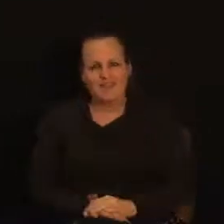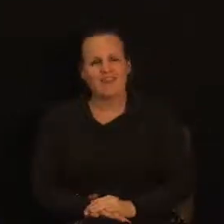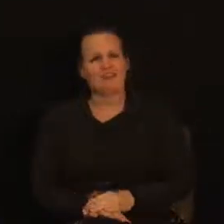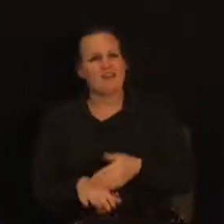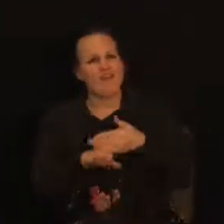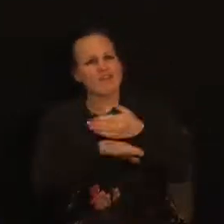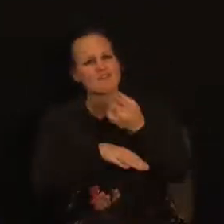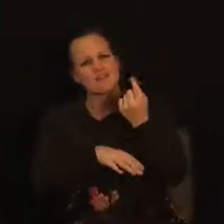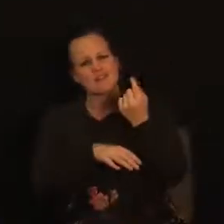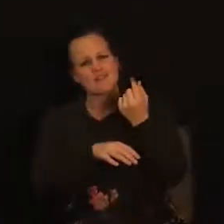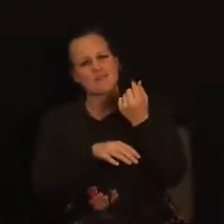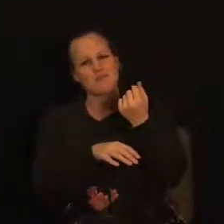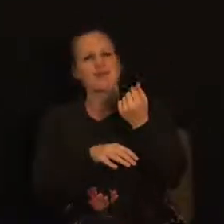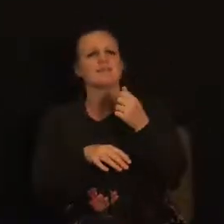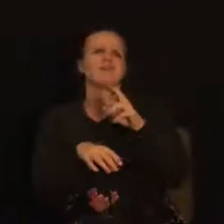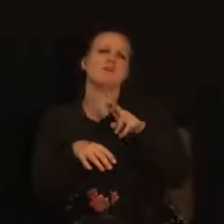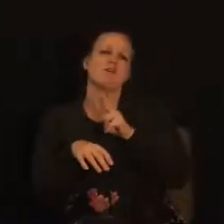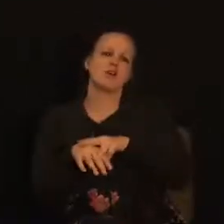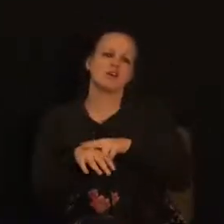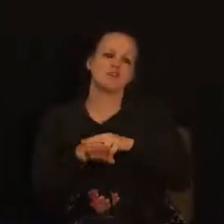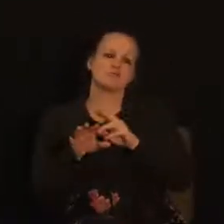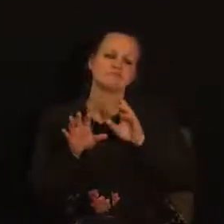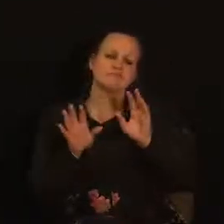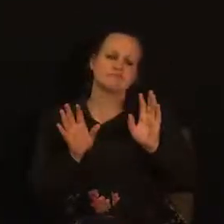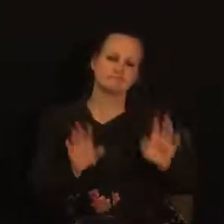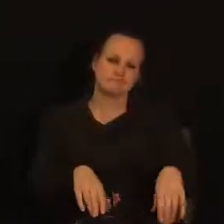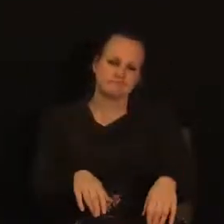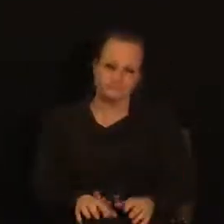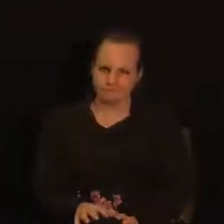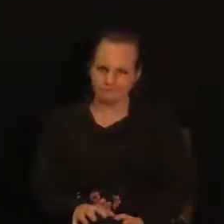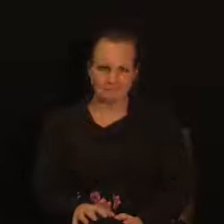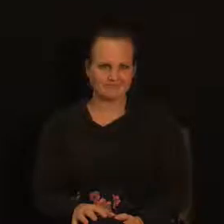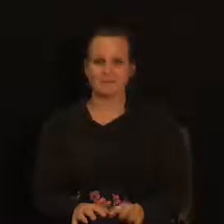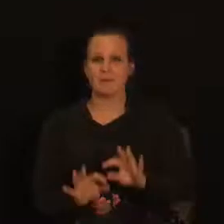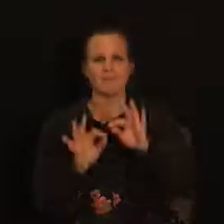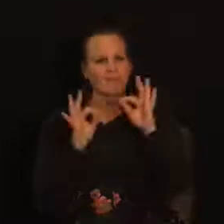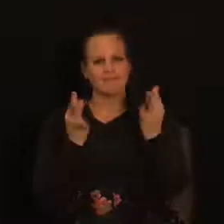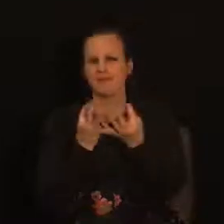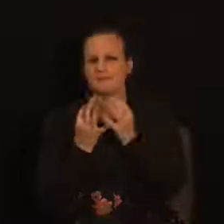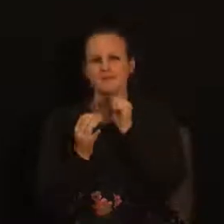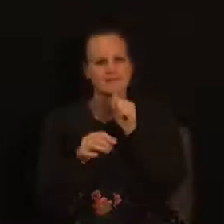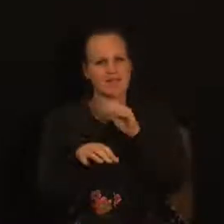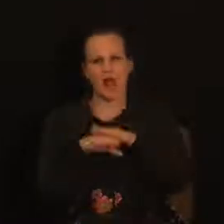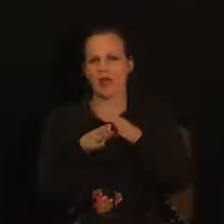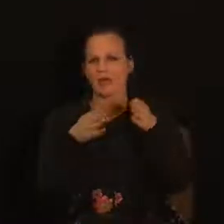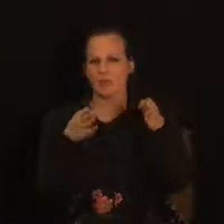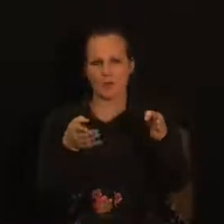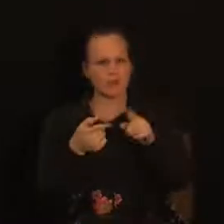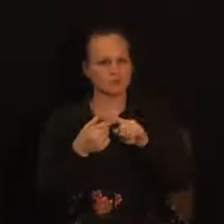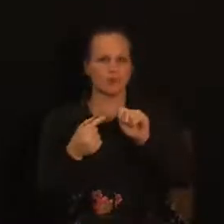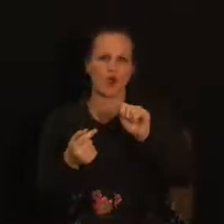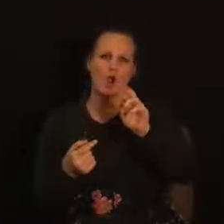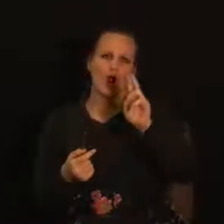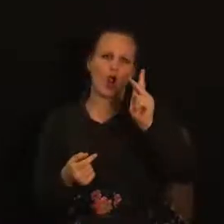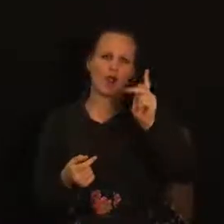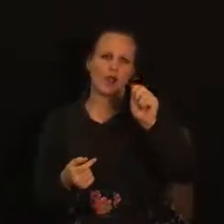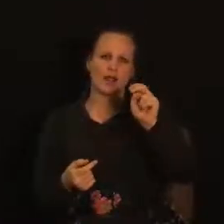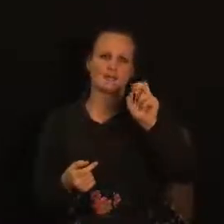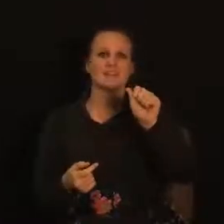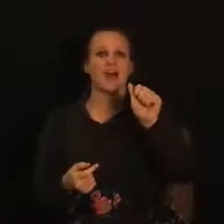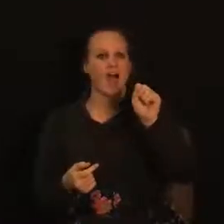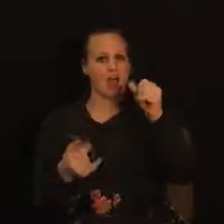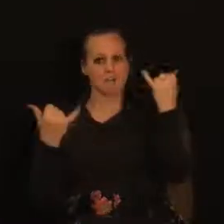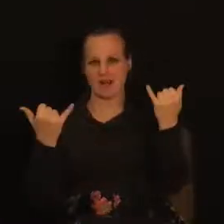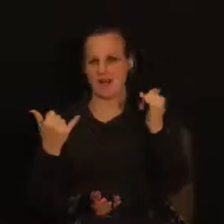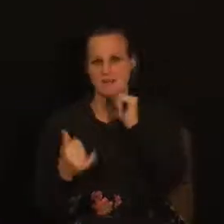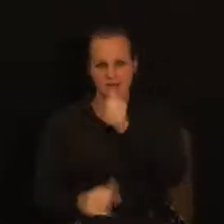bit, of course, it dies down. And my family isn't on the way to Arkansas right now. And the reason for